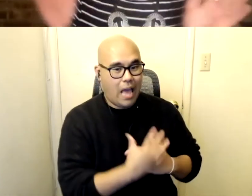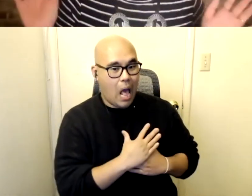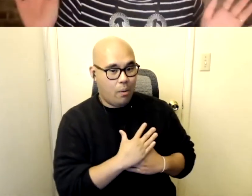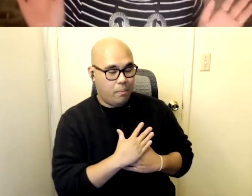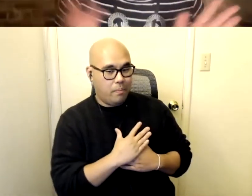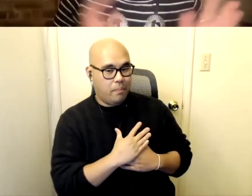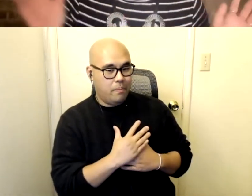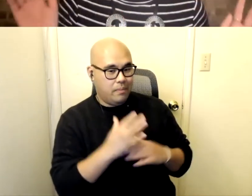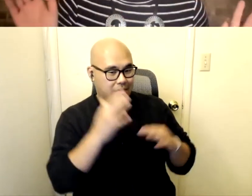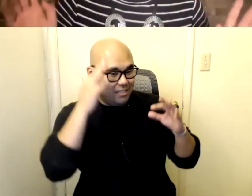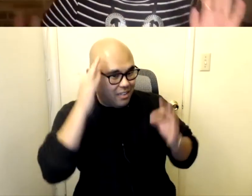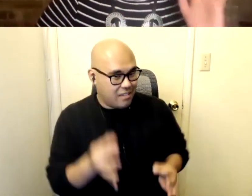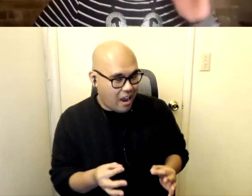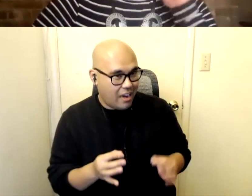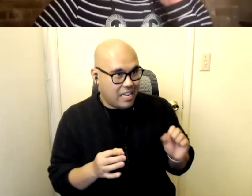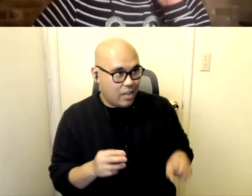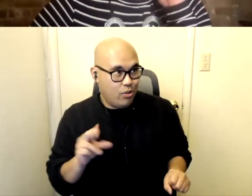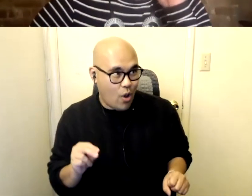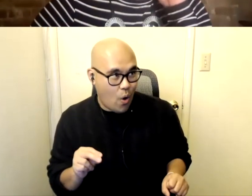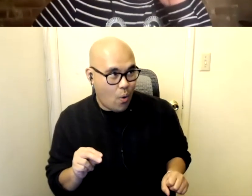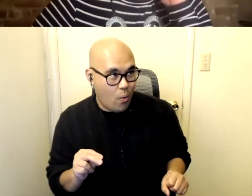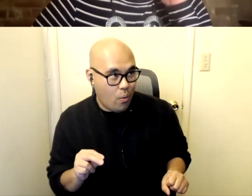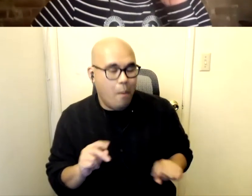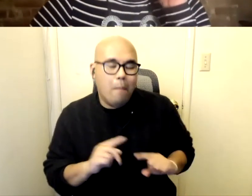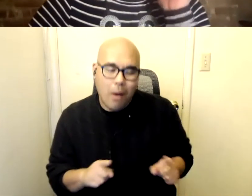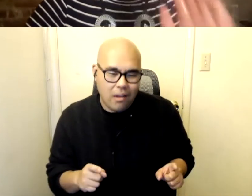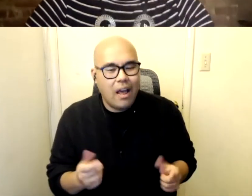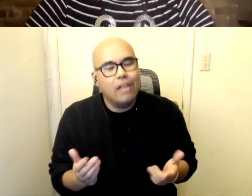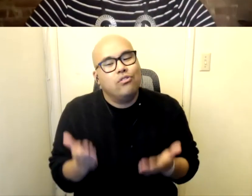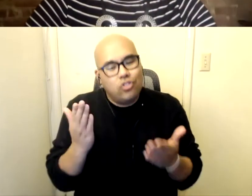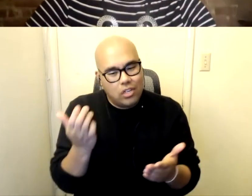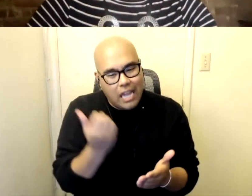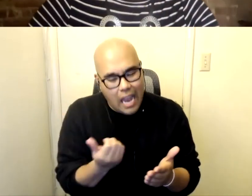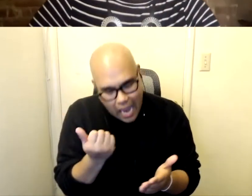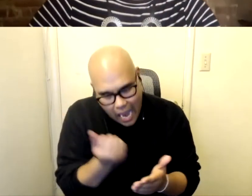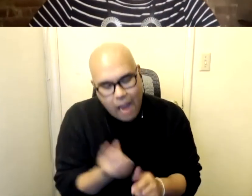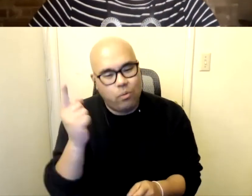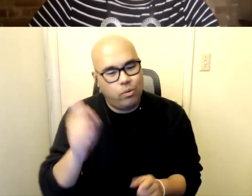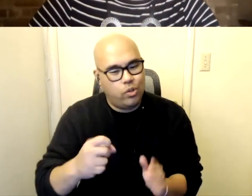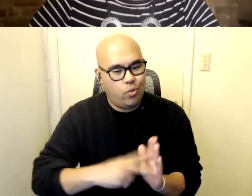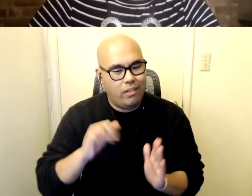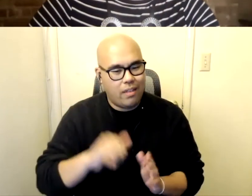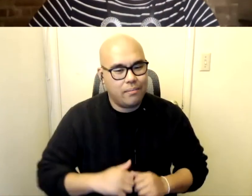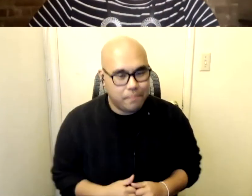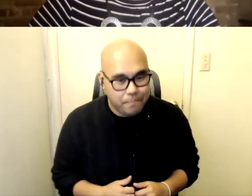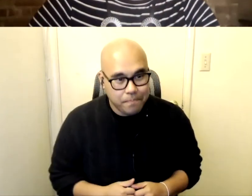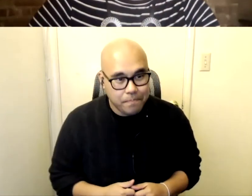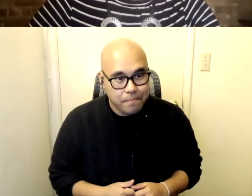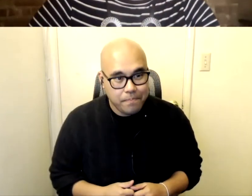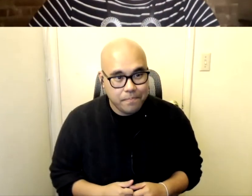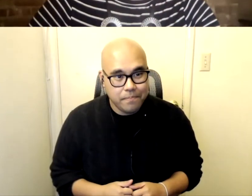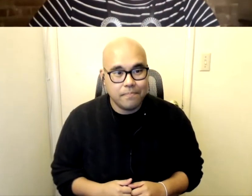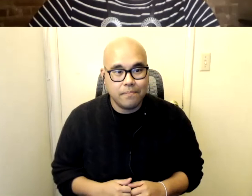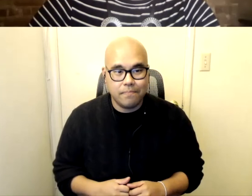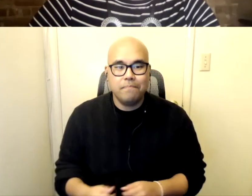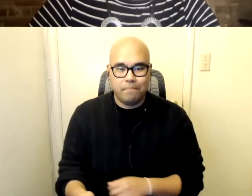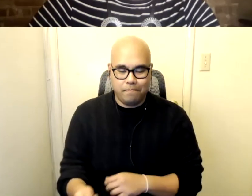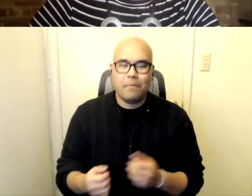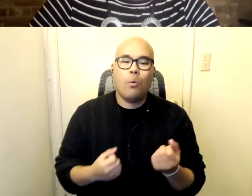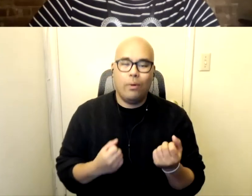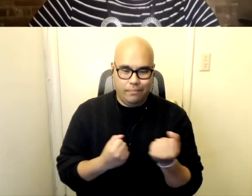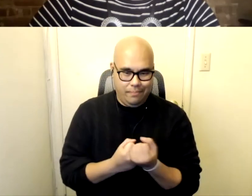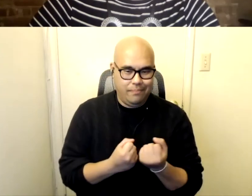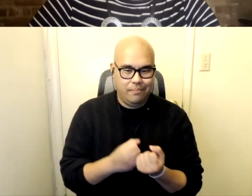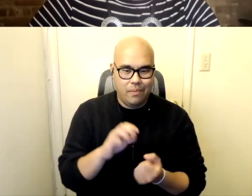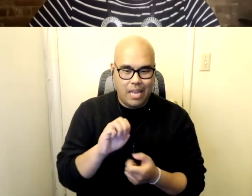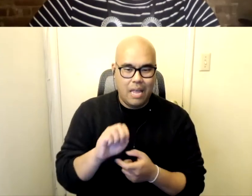but it's great and everyone should read it. Amazing. Do you want to second that shout out to Emily Lee Luan, who